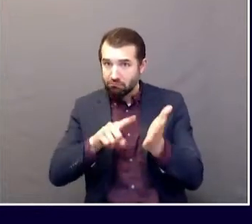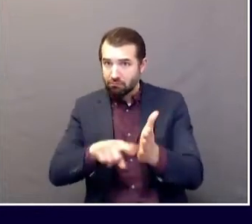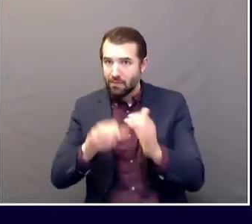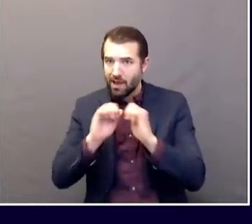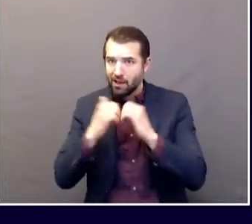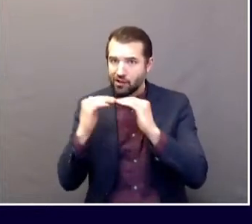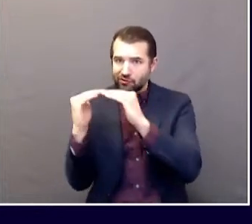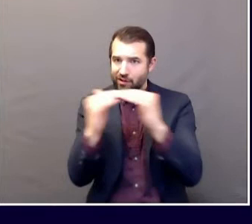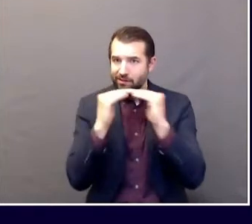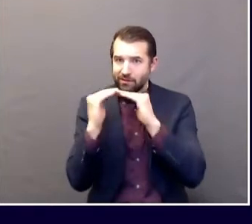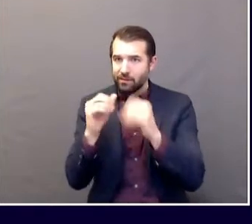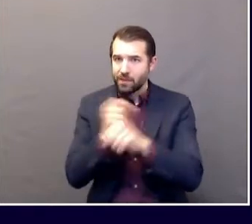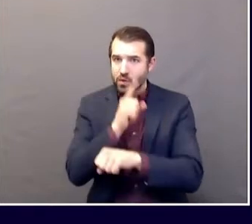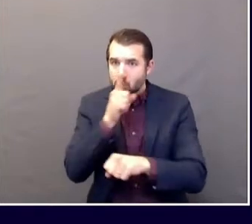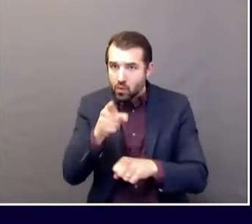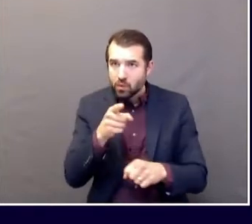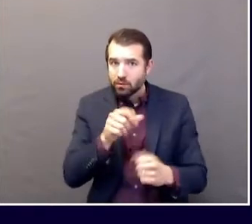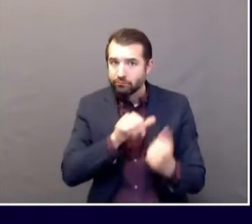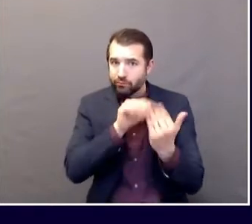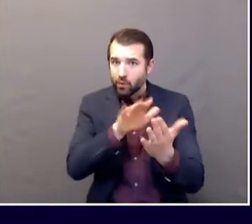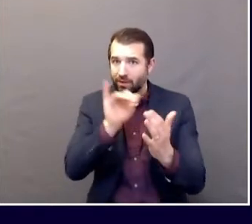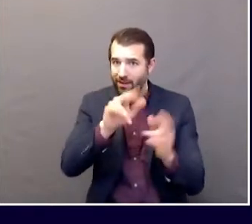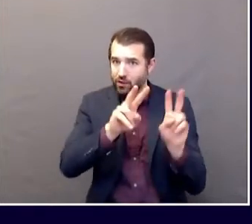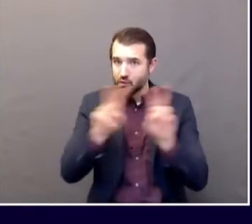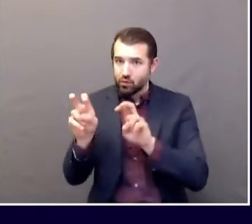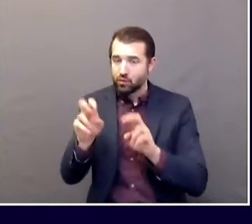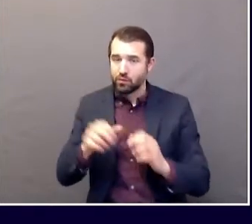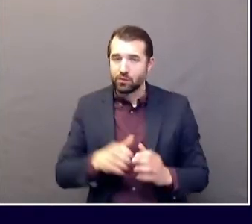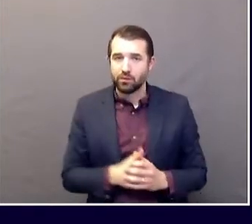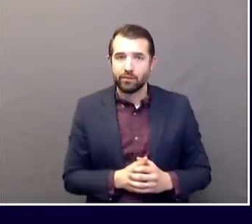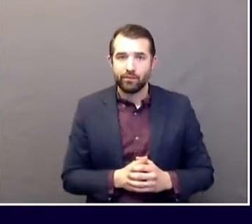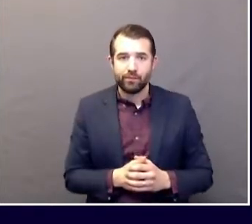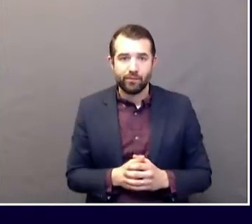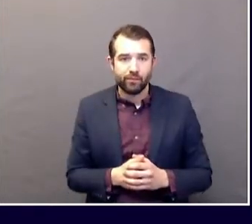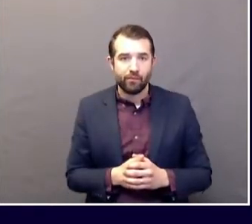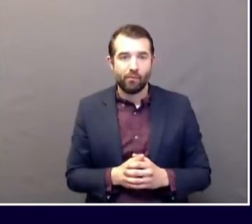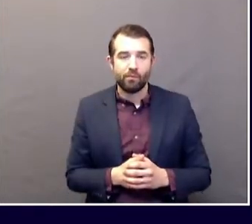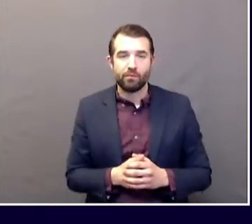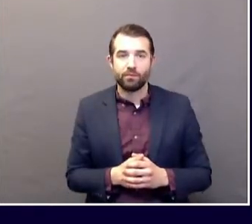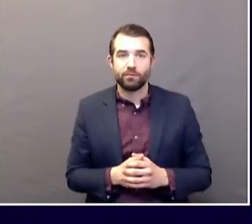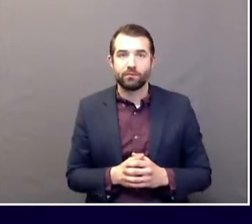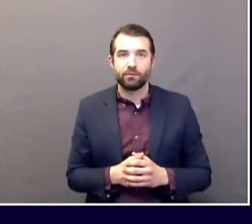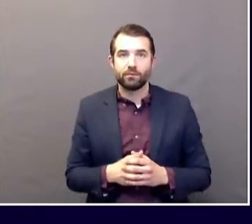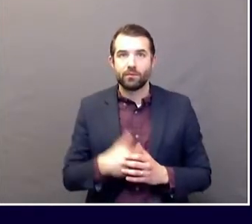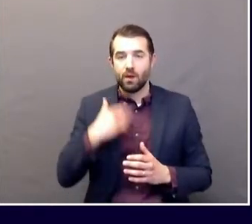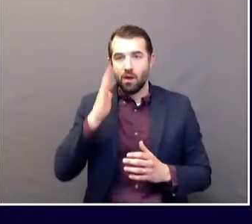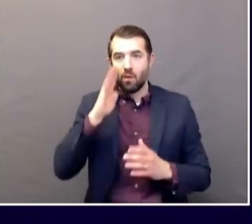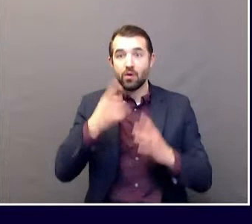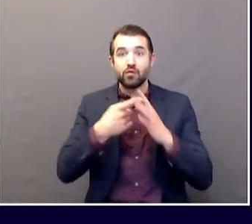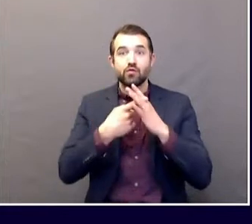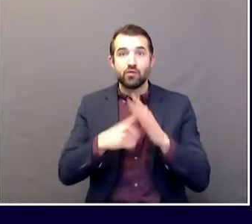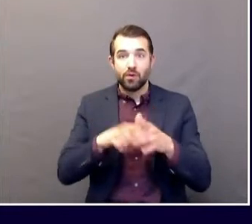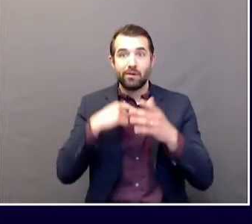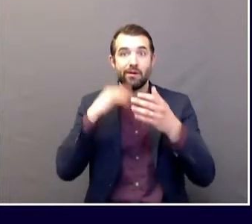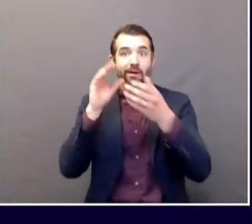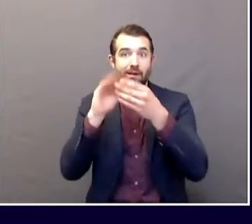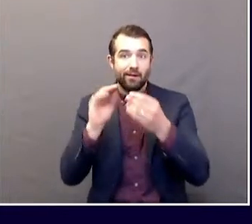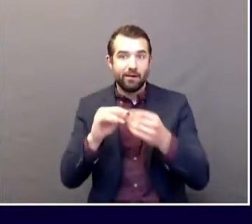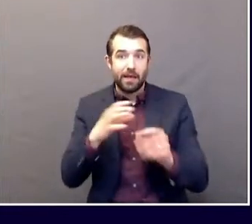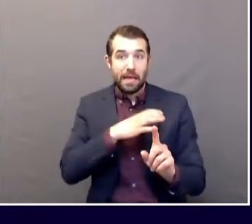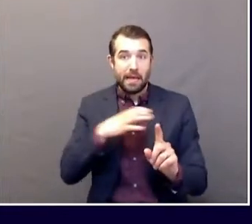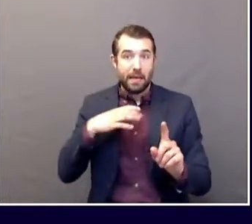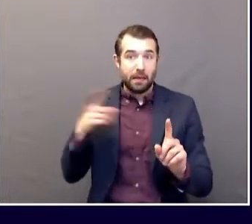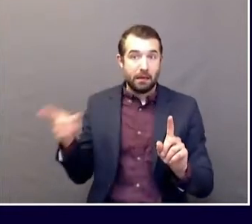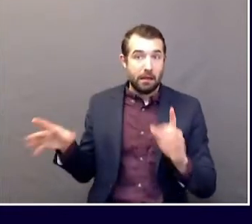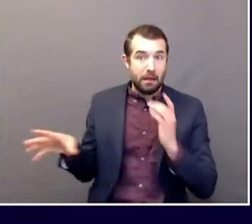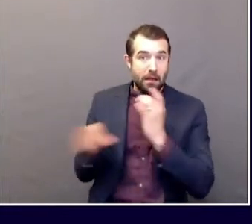state plans to do to address that issue? Yep, I can start, and Commissioner Lambrou, please, as well. That